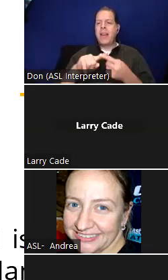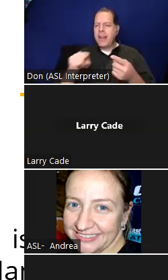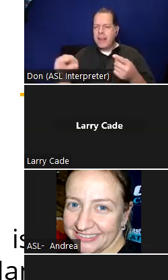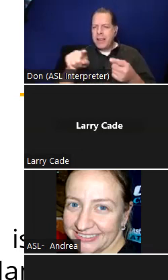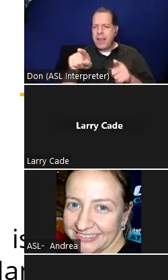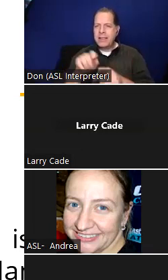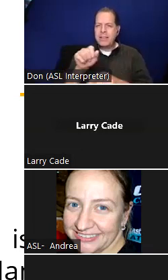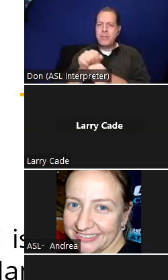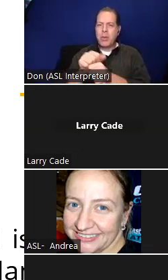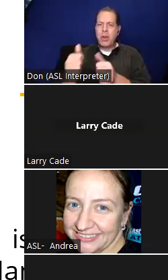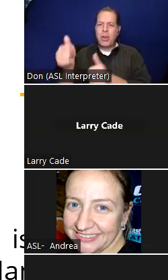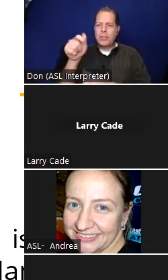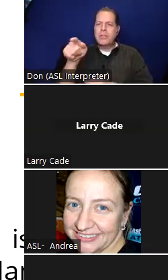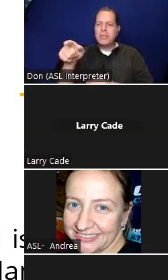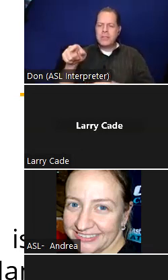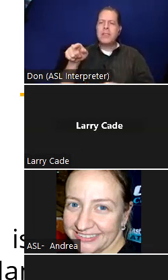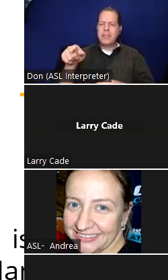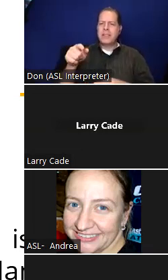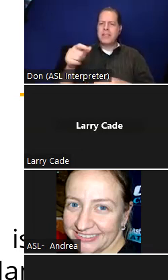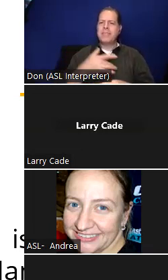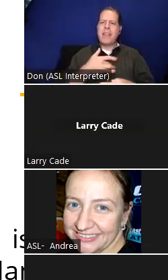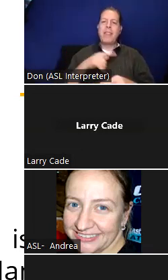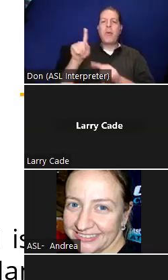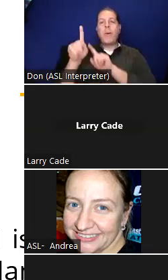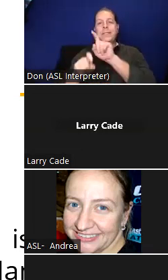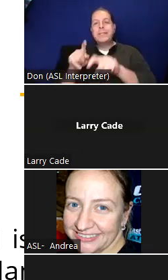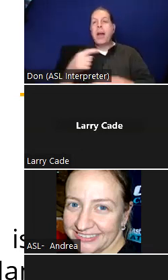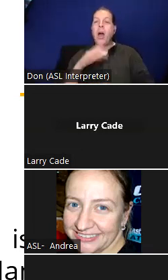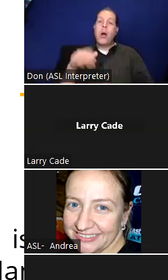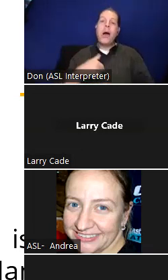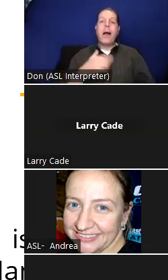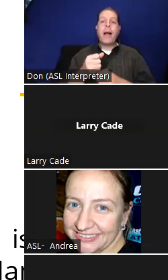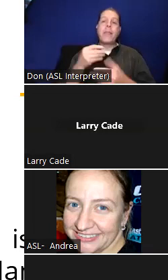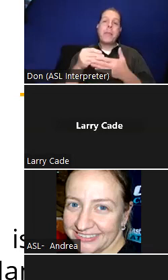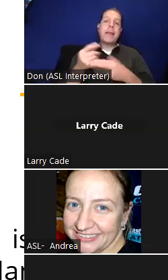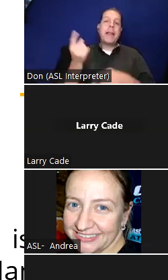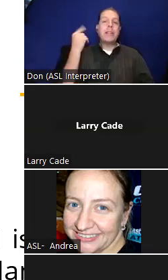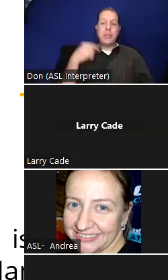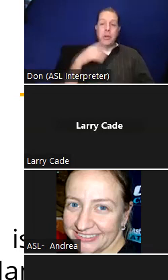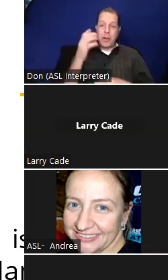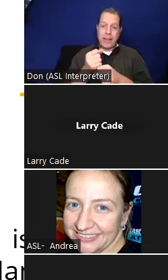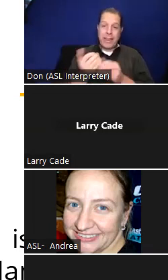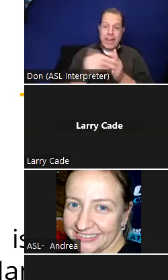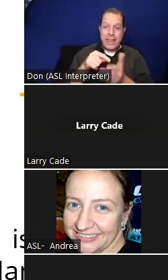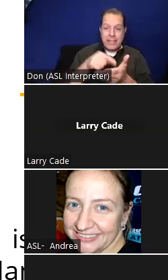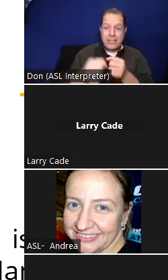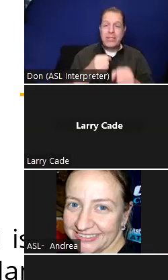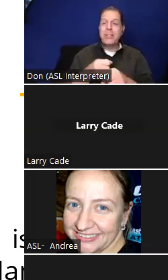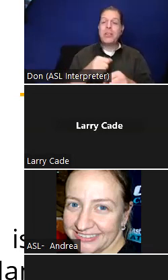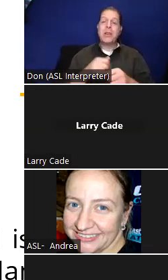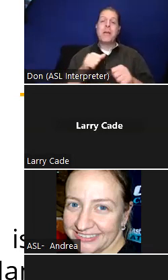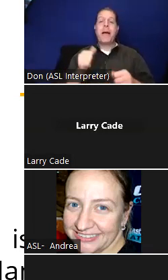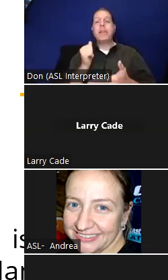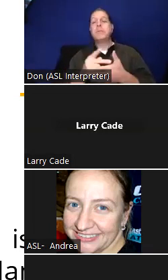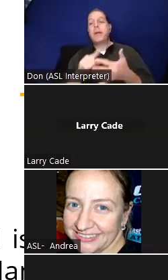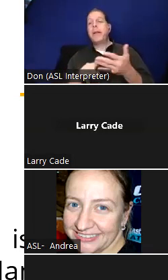as the employers tend to get those questions of, oh, I got the money last year. Am I going to get it again this year? Am I eligible?